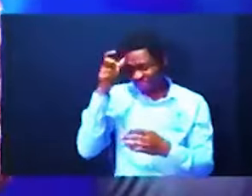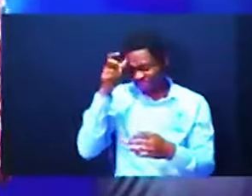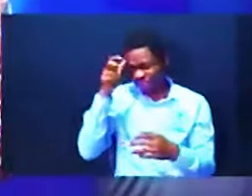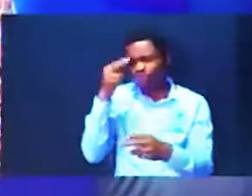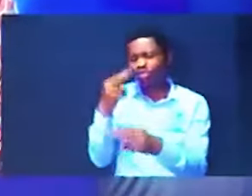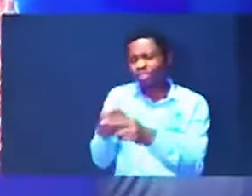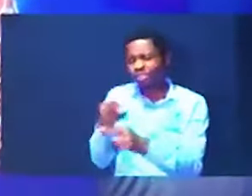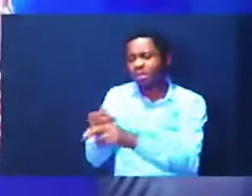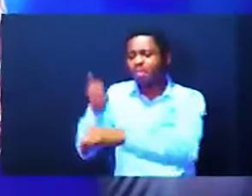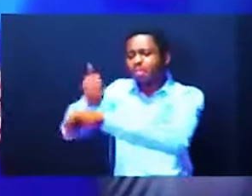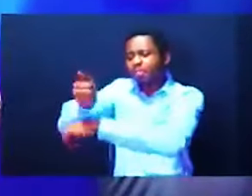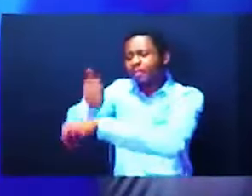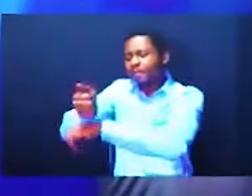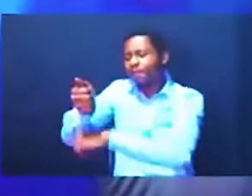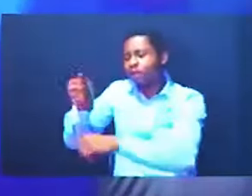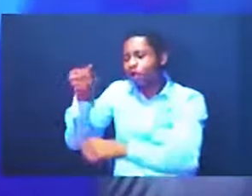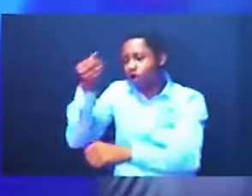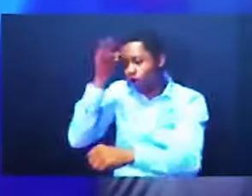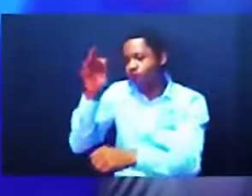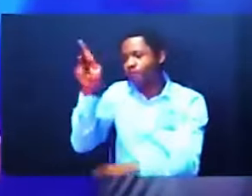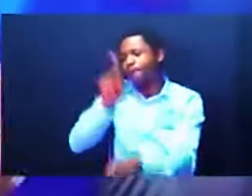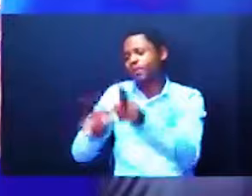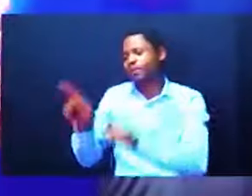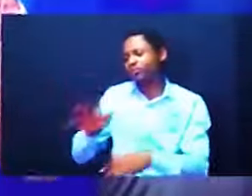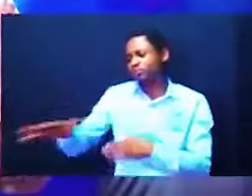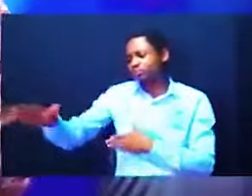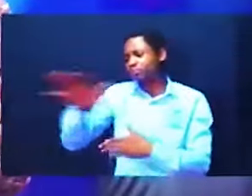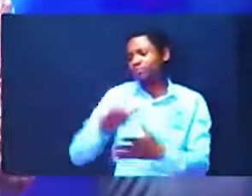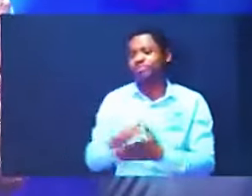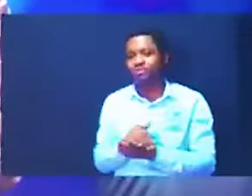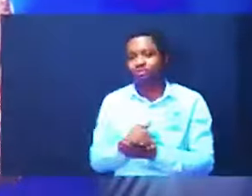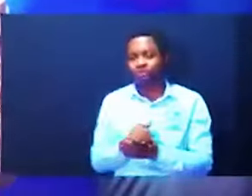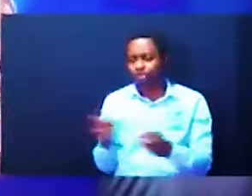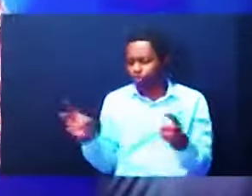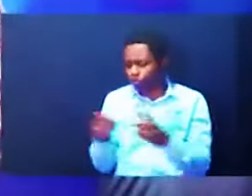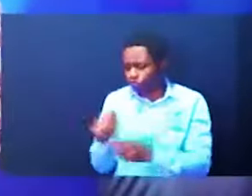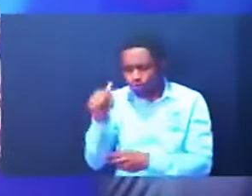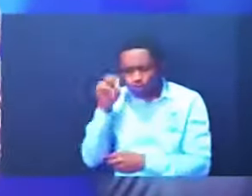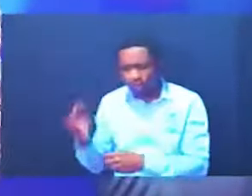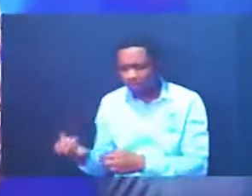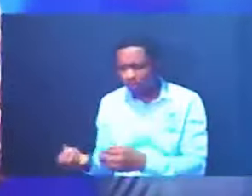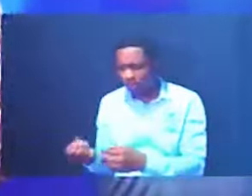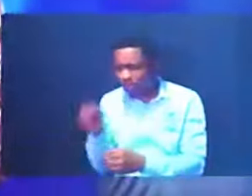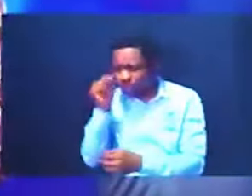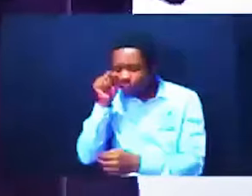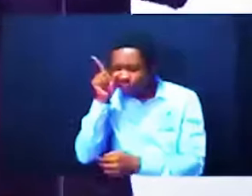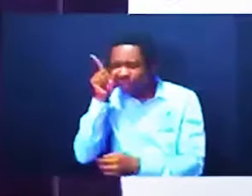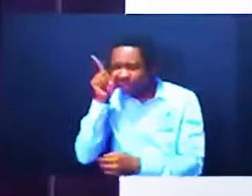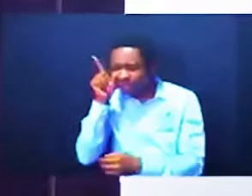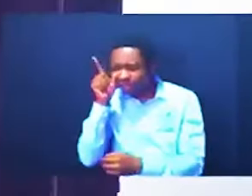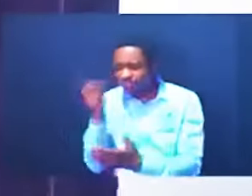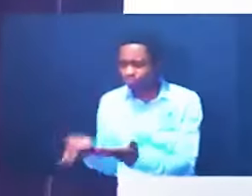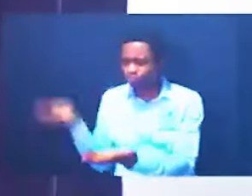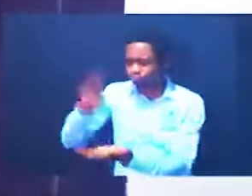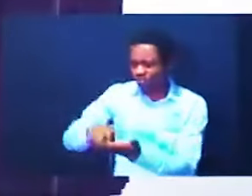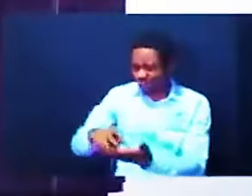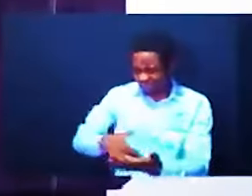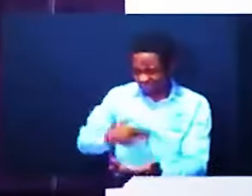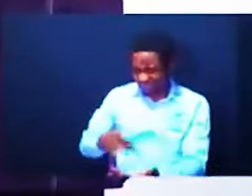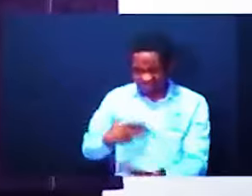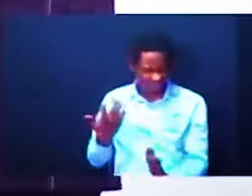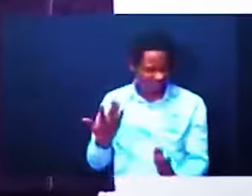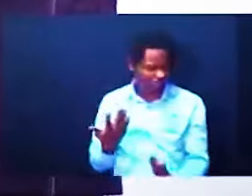brethren. So this woman woke up with this feeling. nanso enti mami o sori ye no saa de